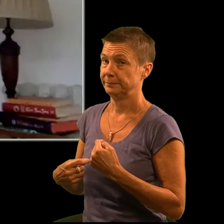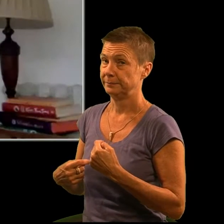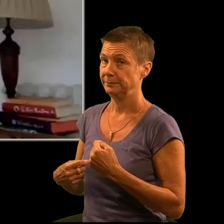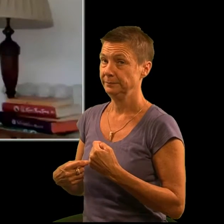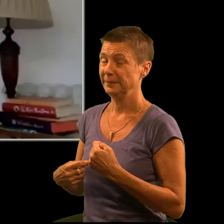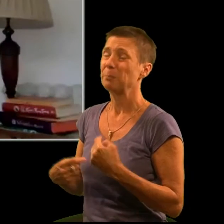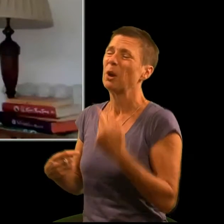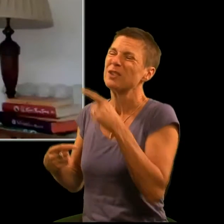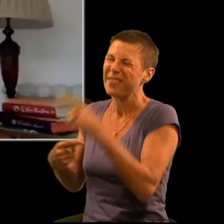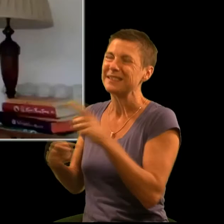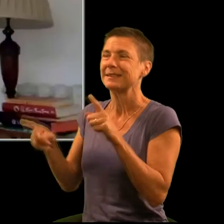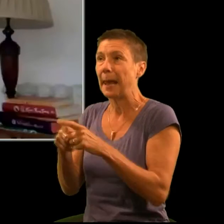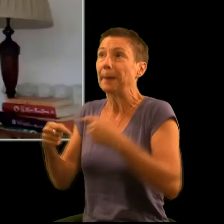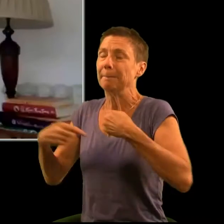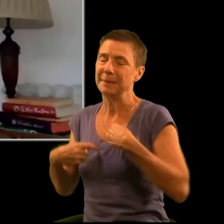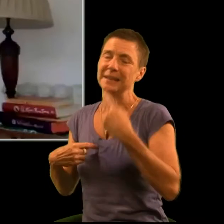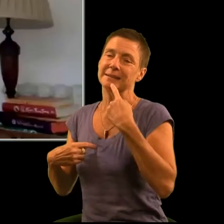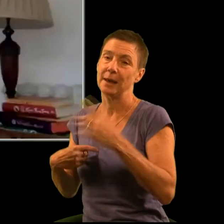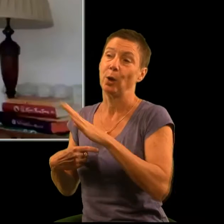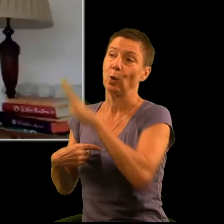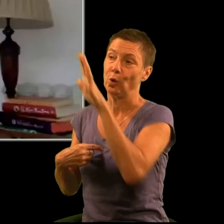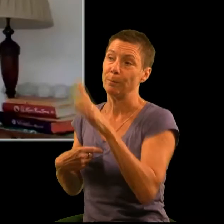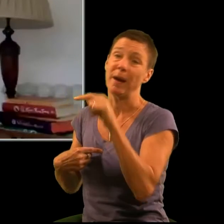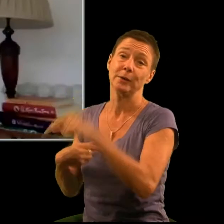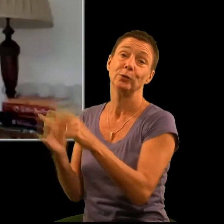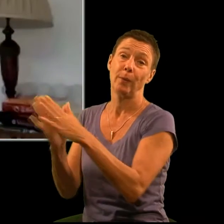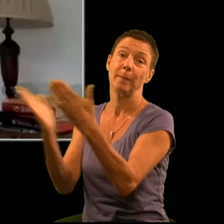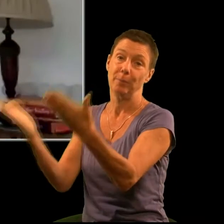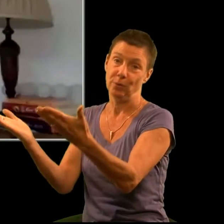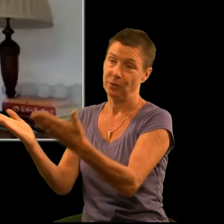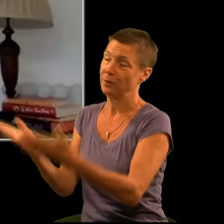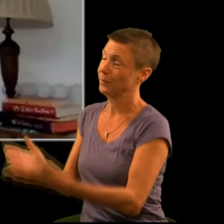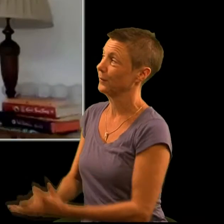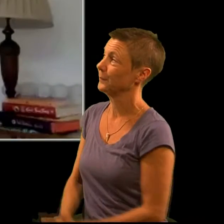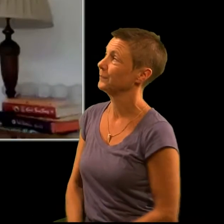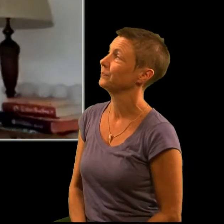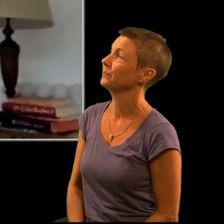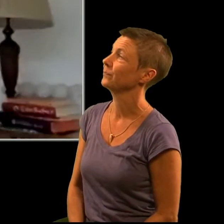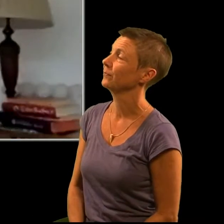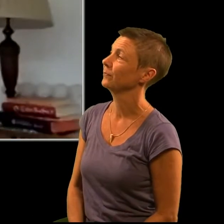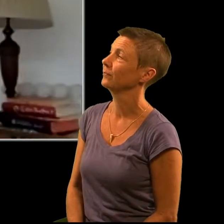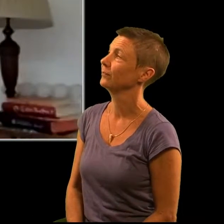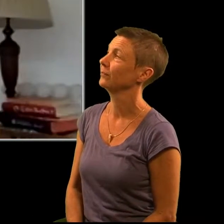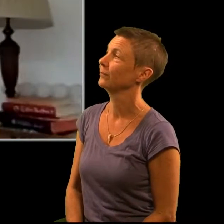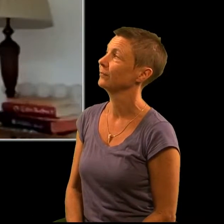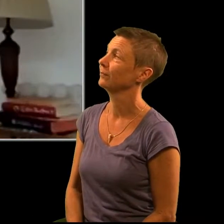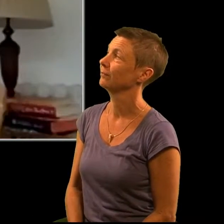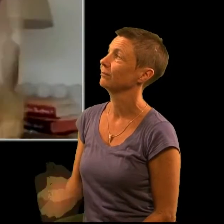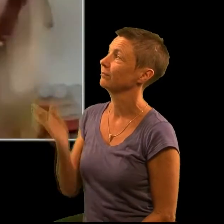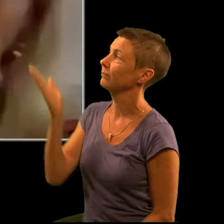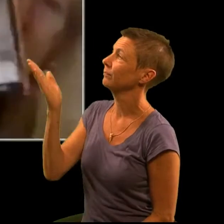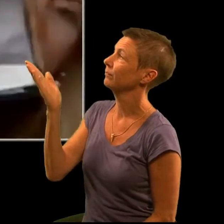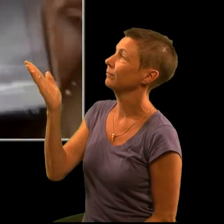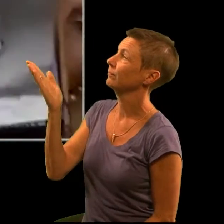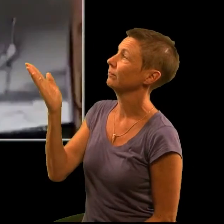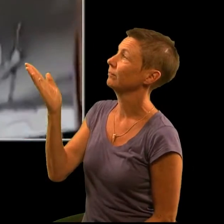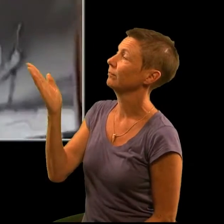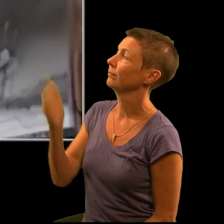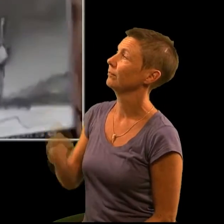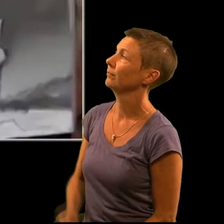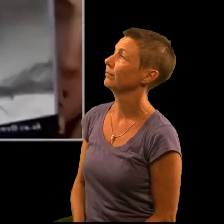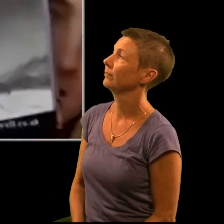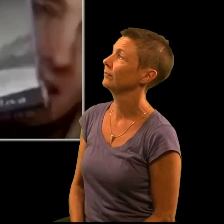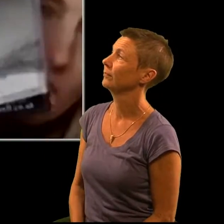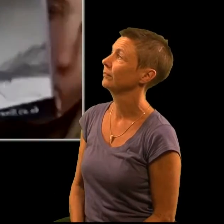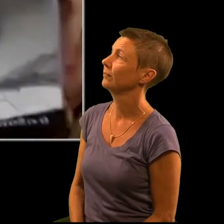saying goodbye to the book. Okay, that's Perdita. She's one of the